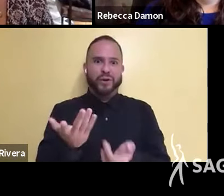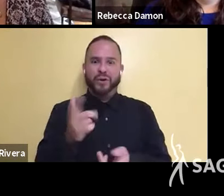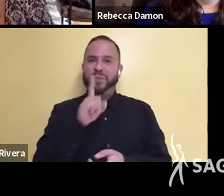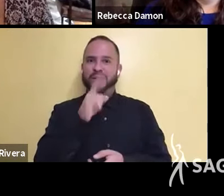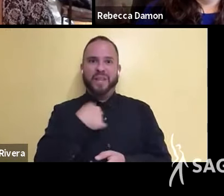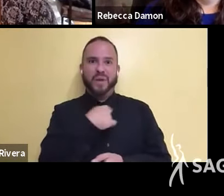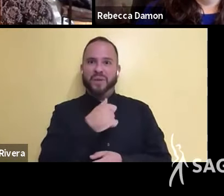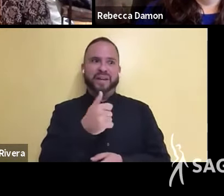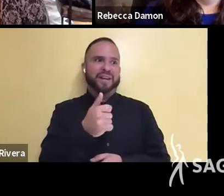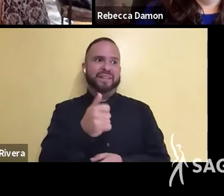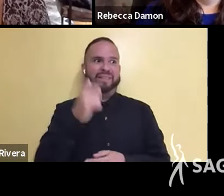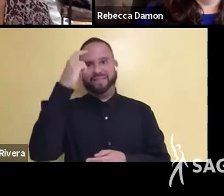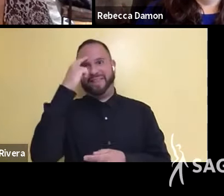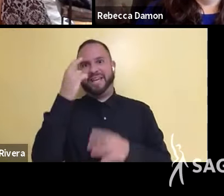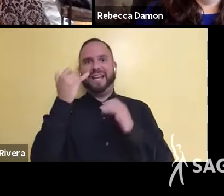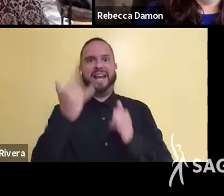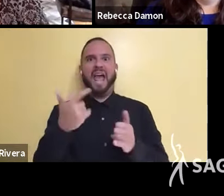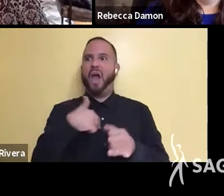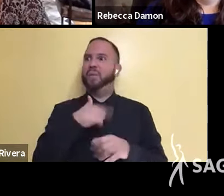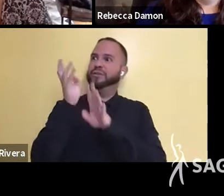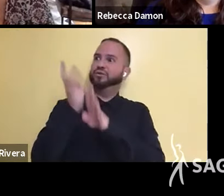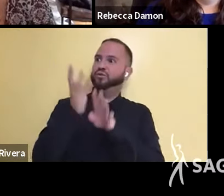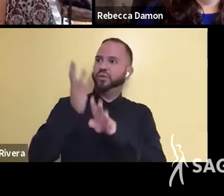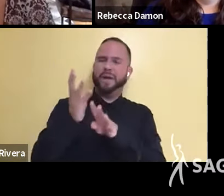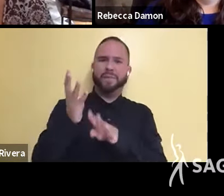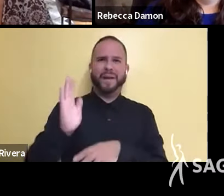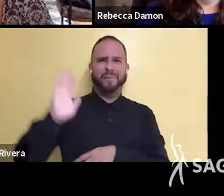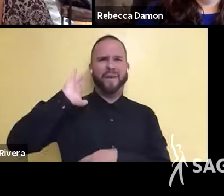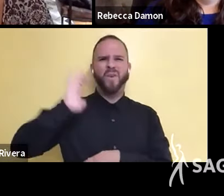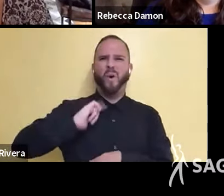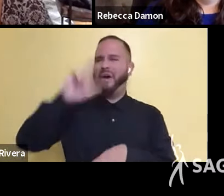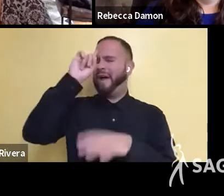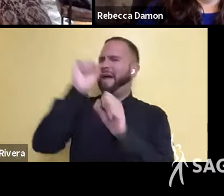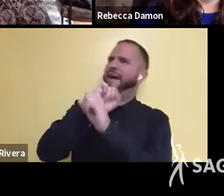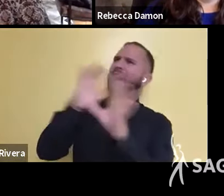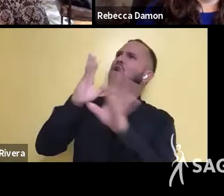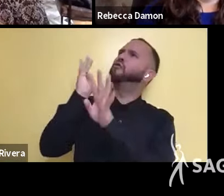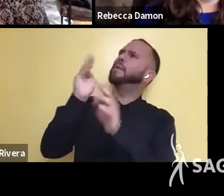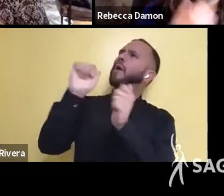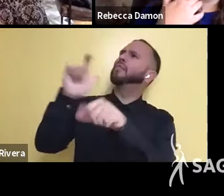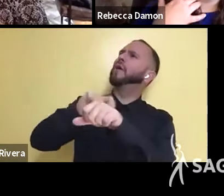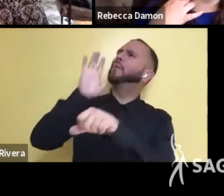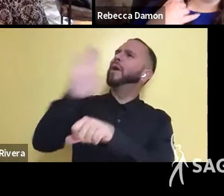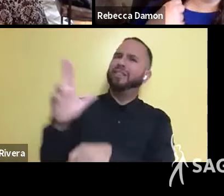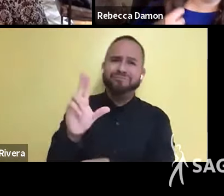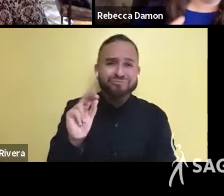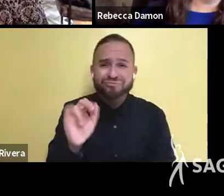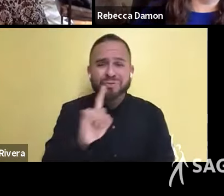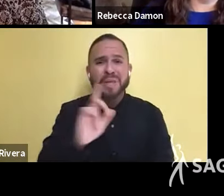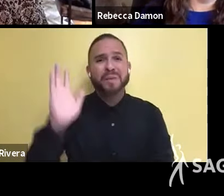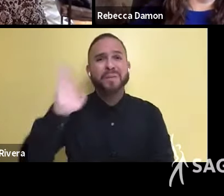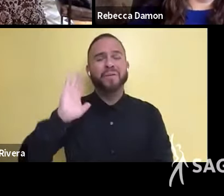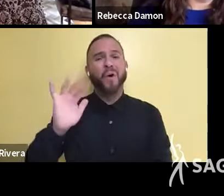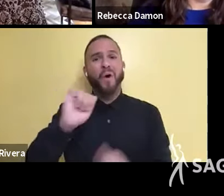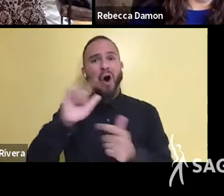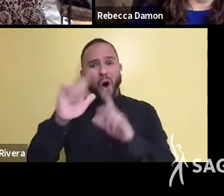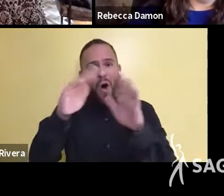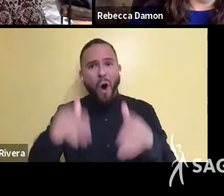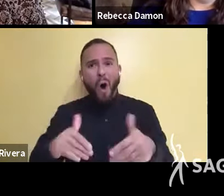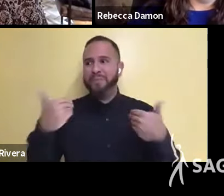streaming as much as we are now, in fact. Remember, not even every home had the internet in those days.